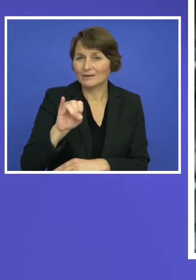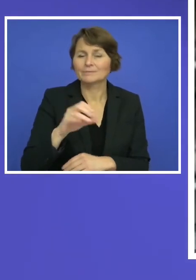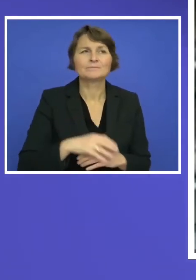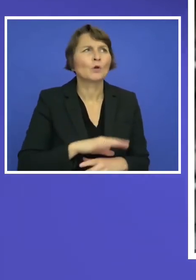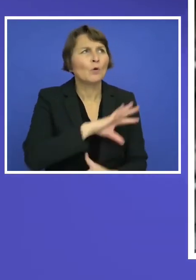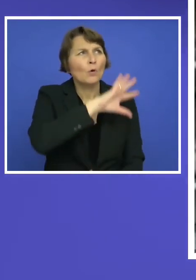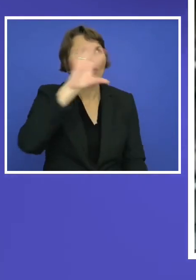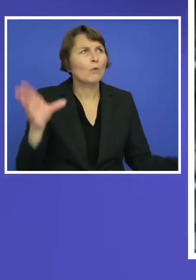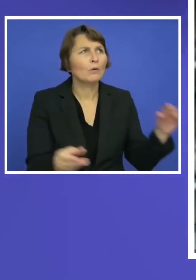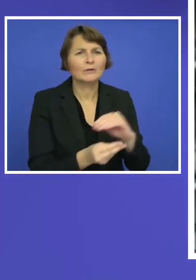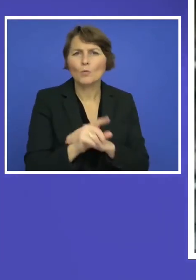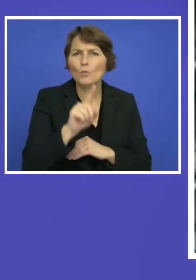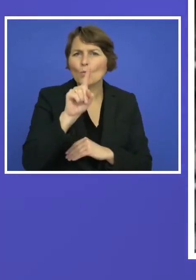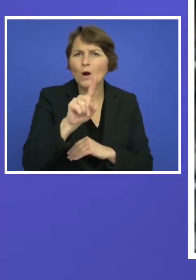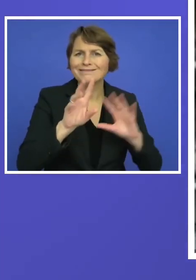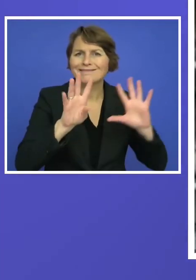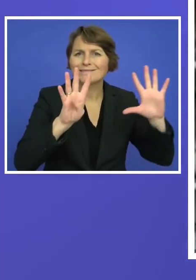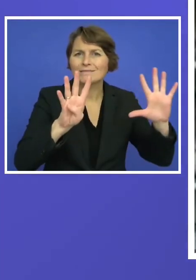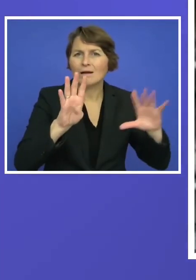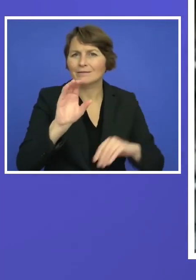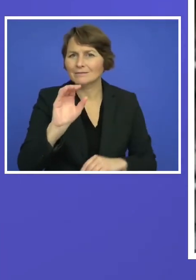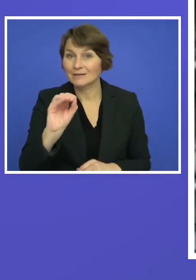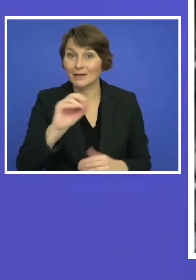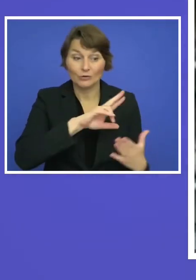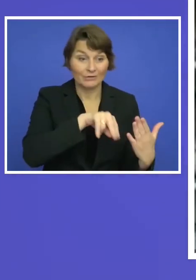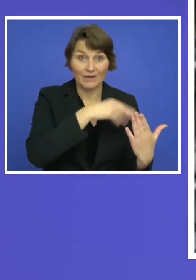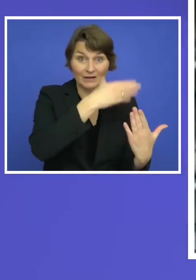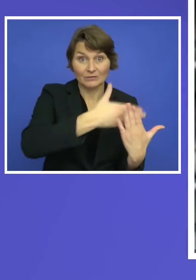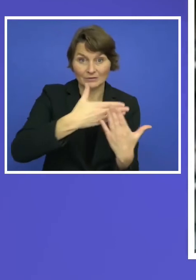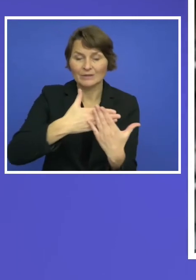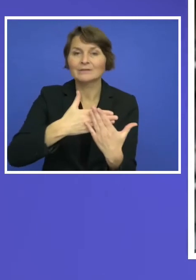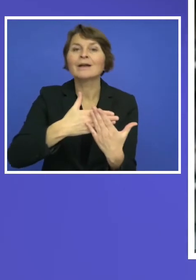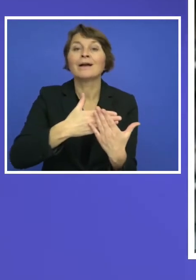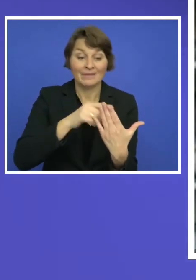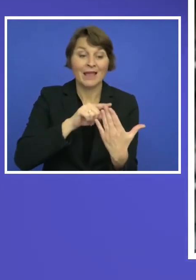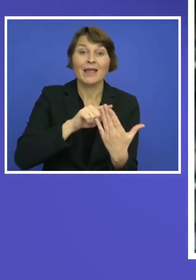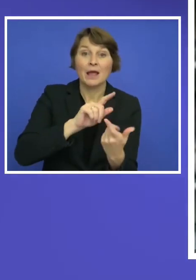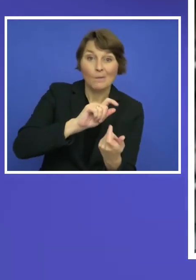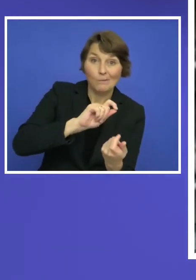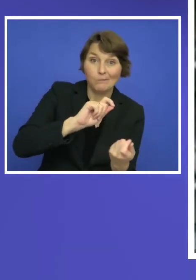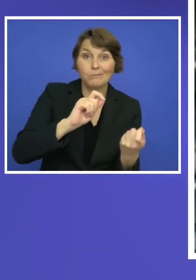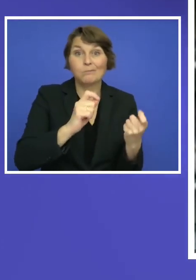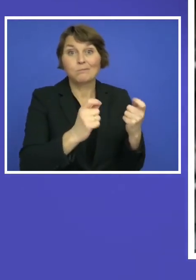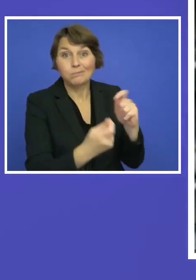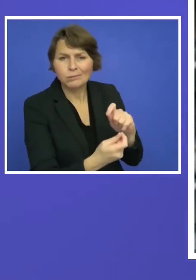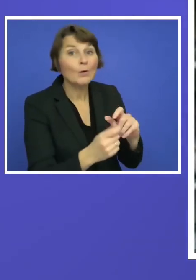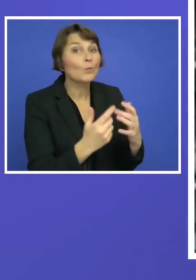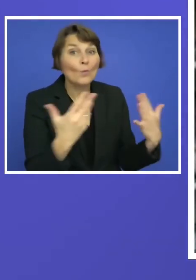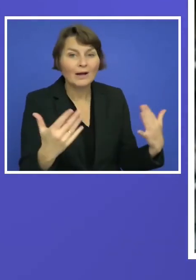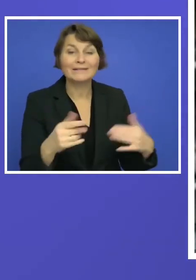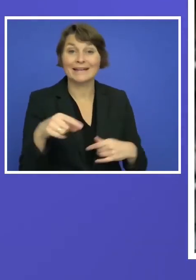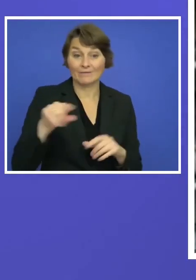conventions that turn into legal instruments when they are ratified by countries. And two of